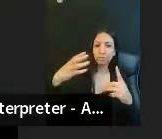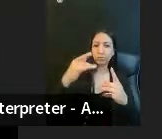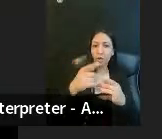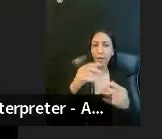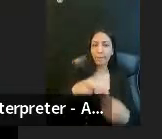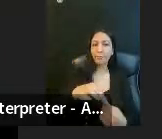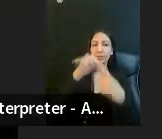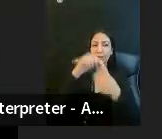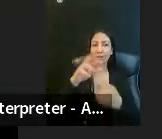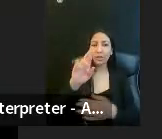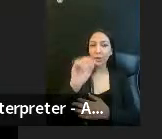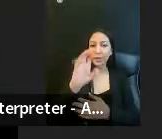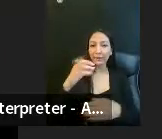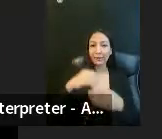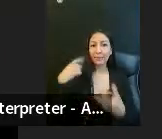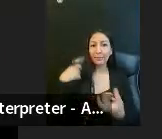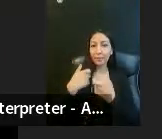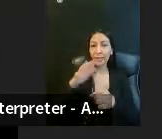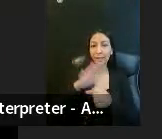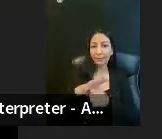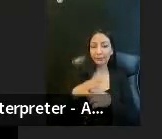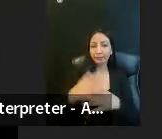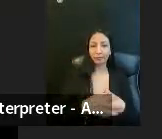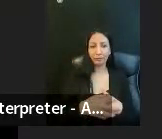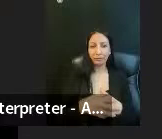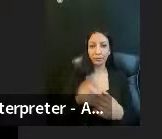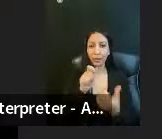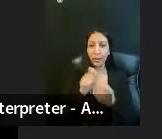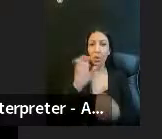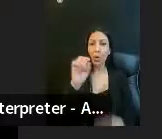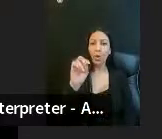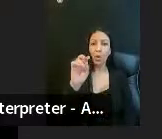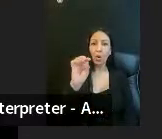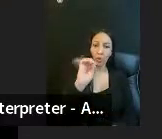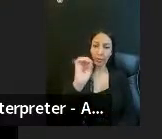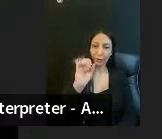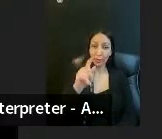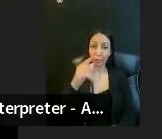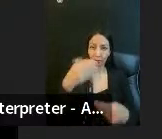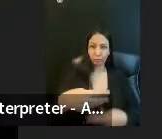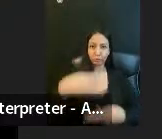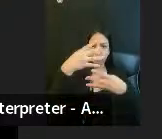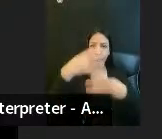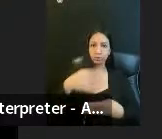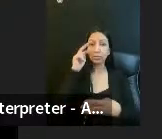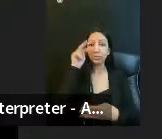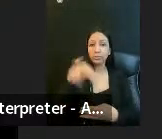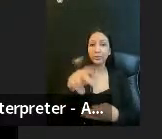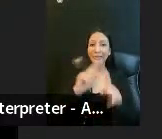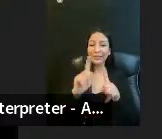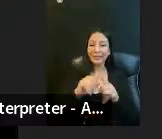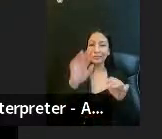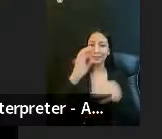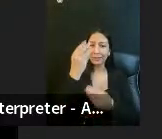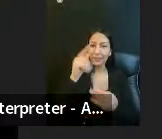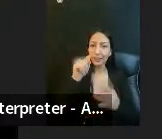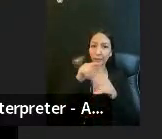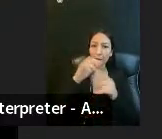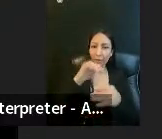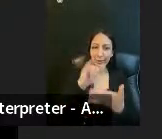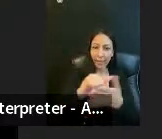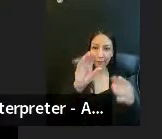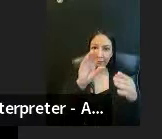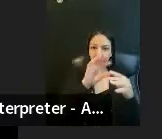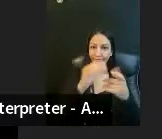exclusive race and Hispanic origin. And you can scroll down from there to see the different data points in this